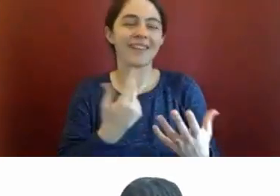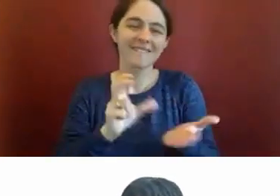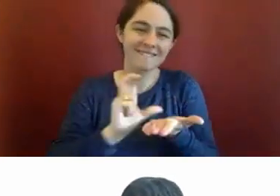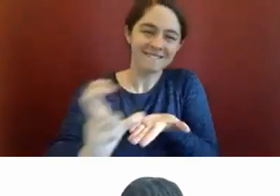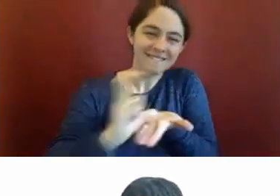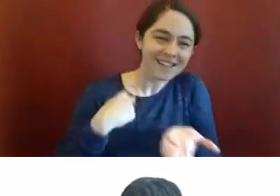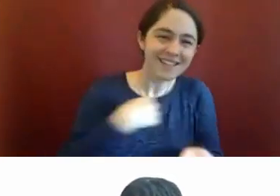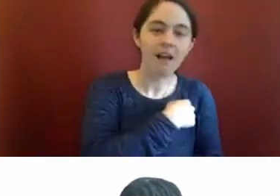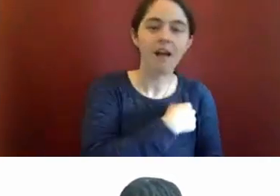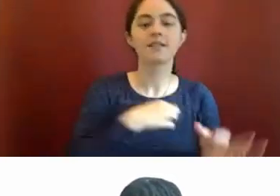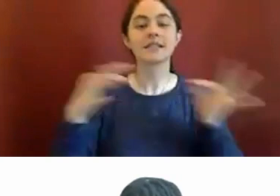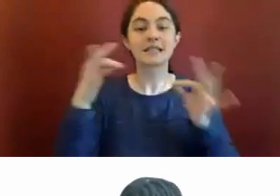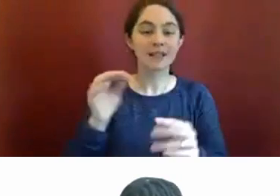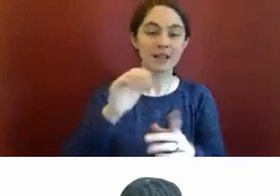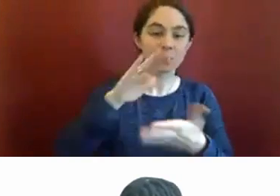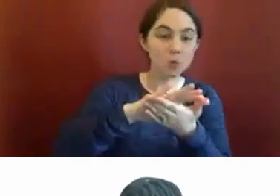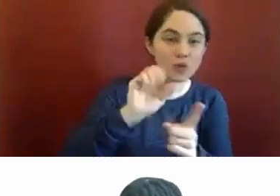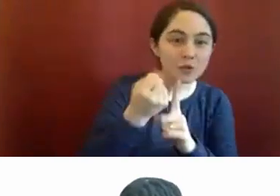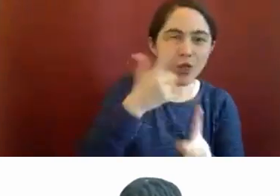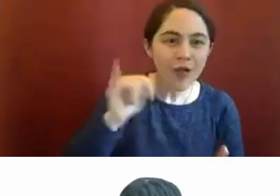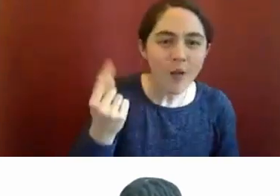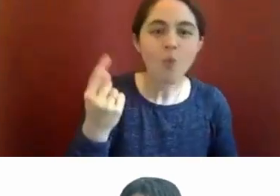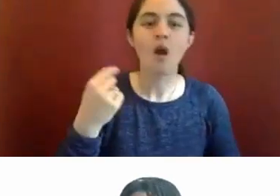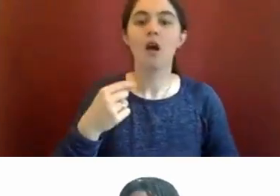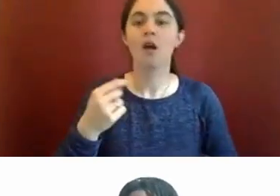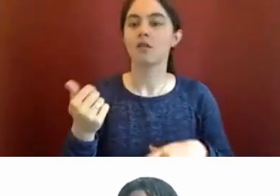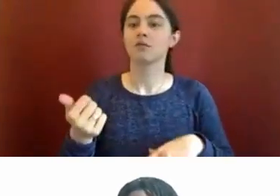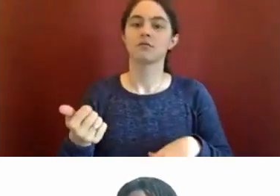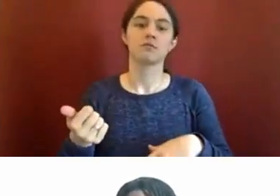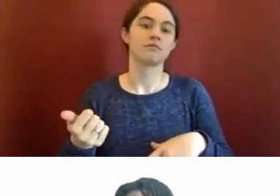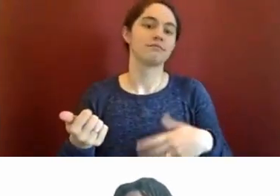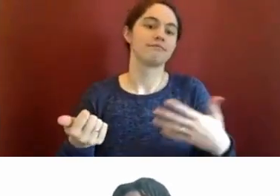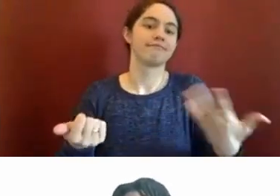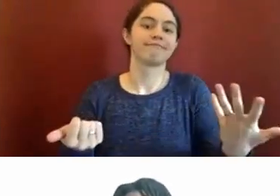was going on in the school, what clubs we have,